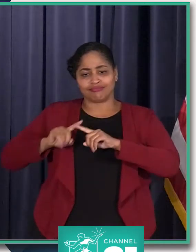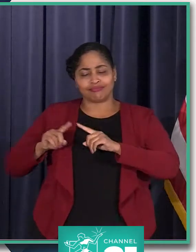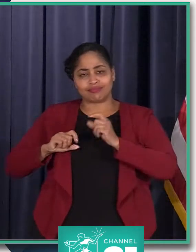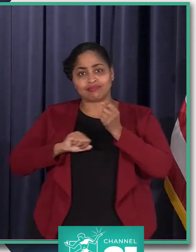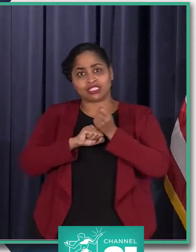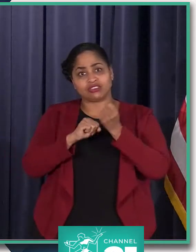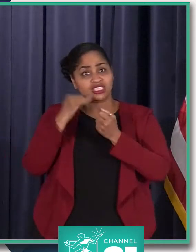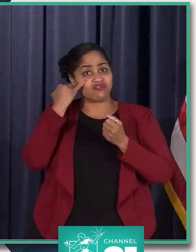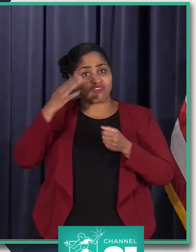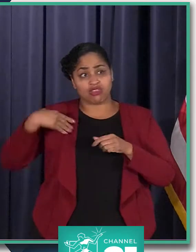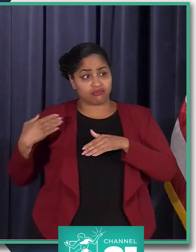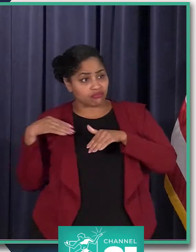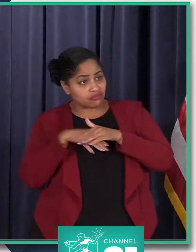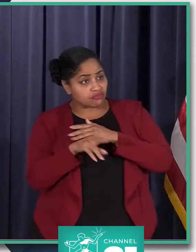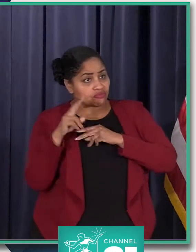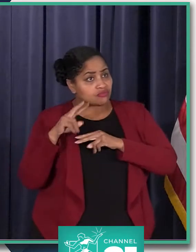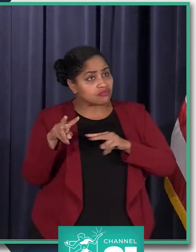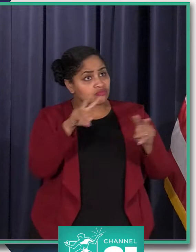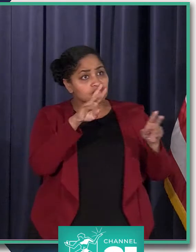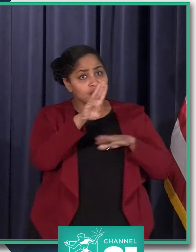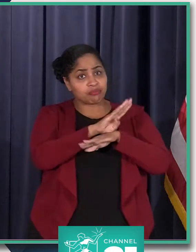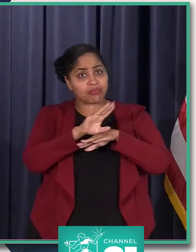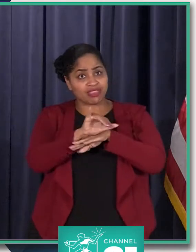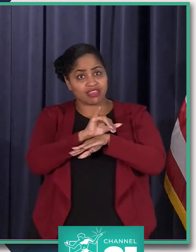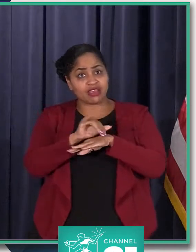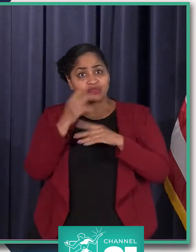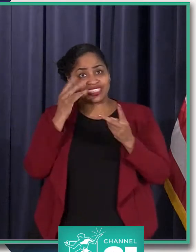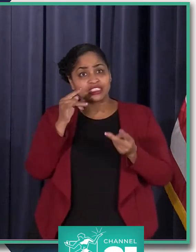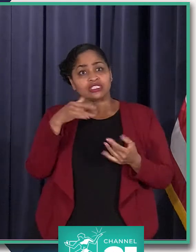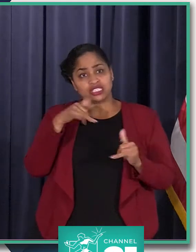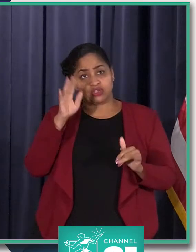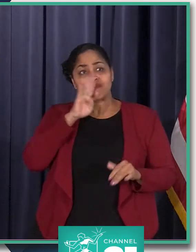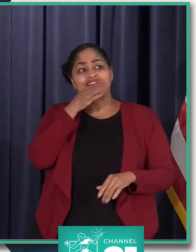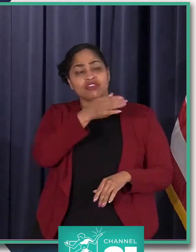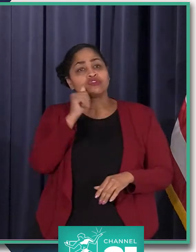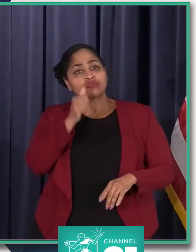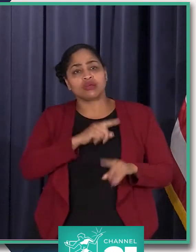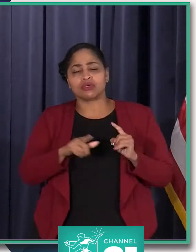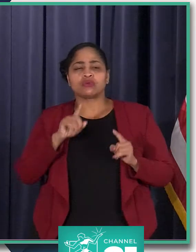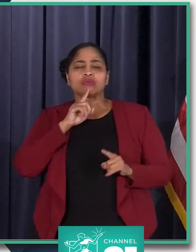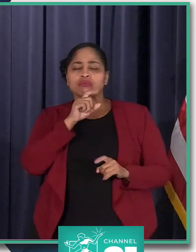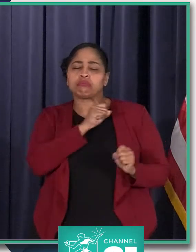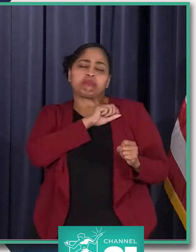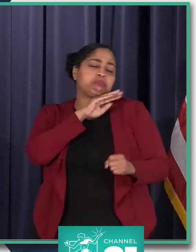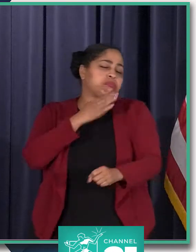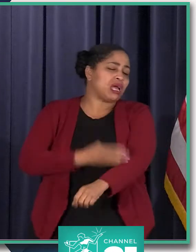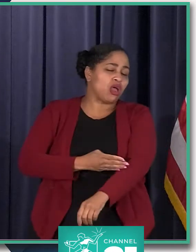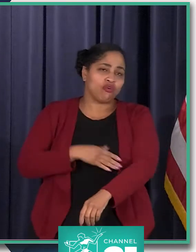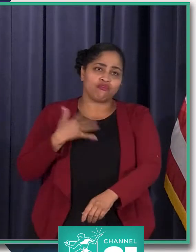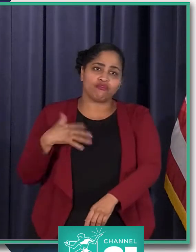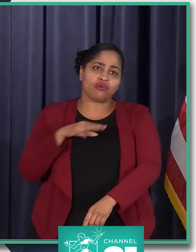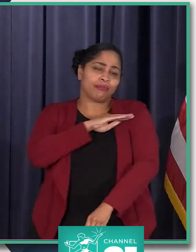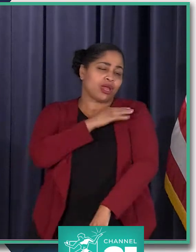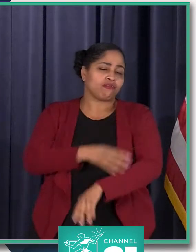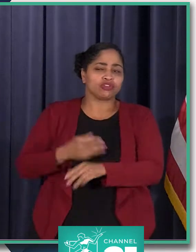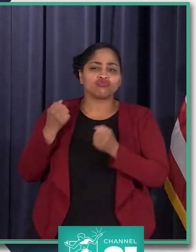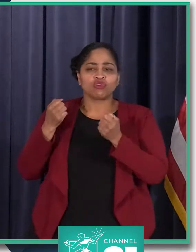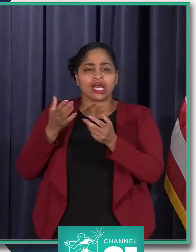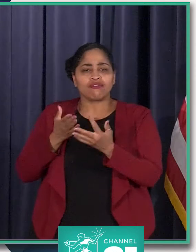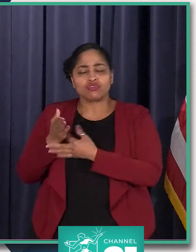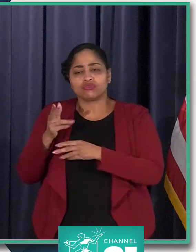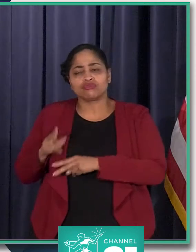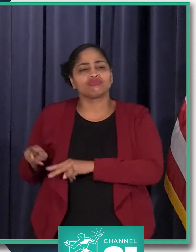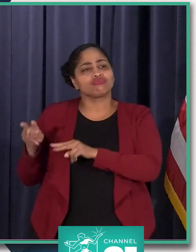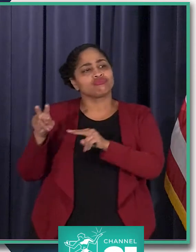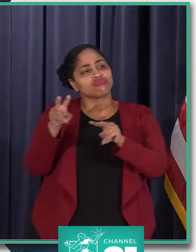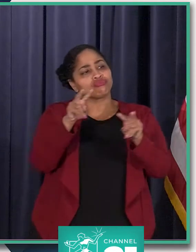to Belle Isle to see it, it'll still be there tomorrow. But it's extremely powerful to drive through, and it